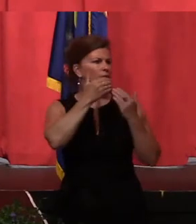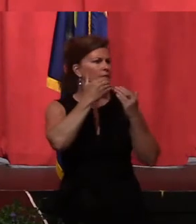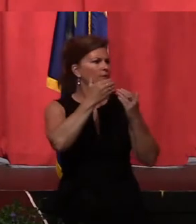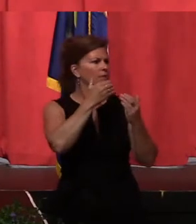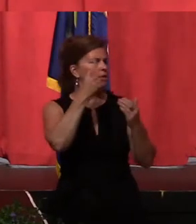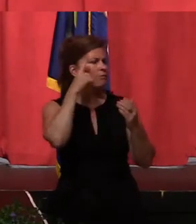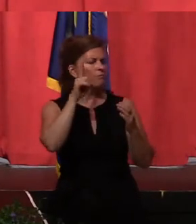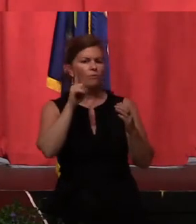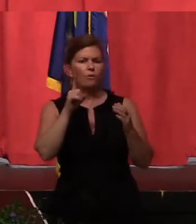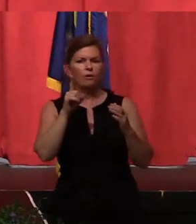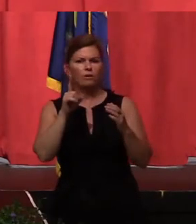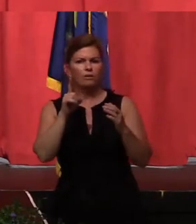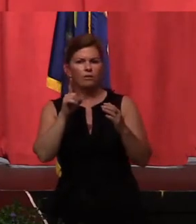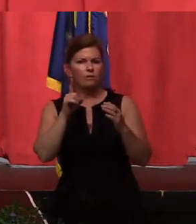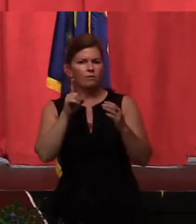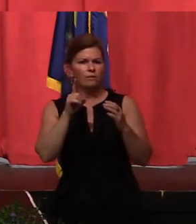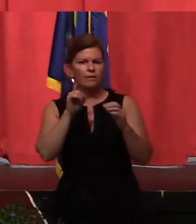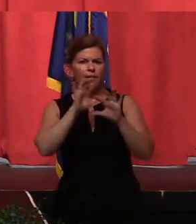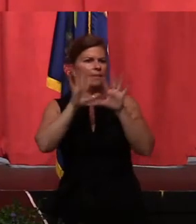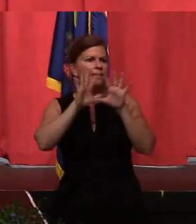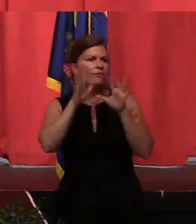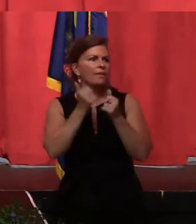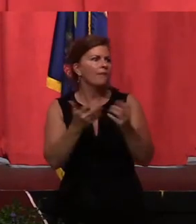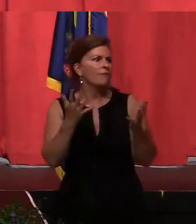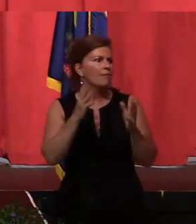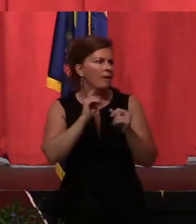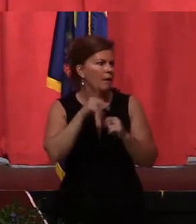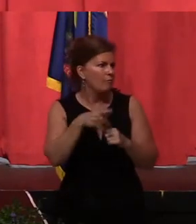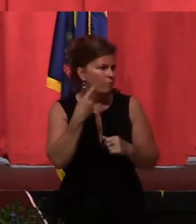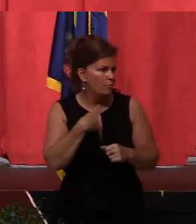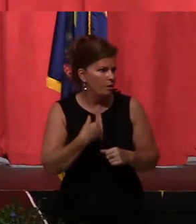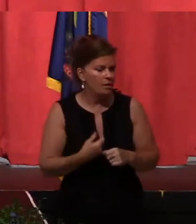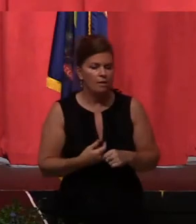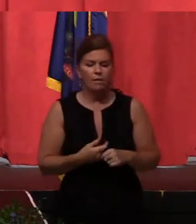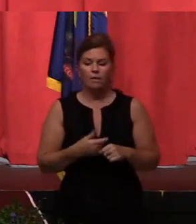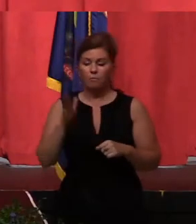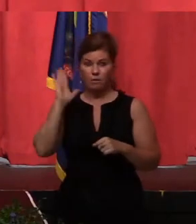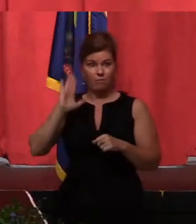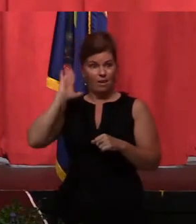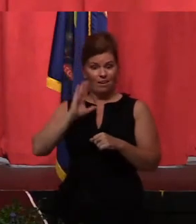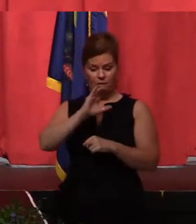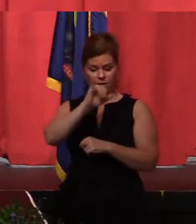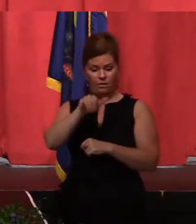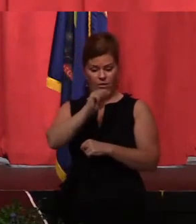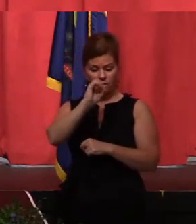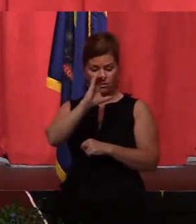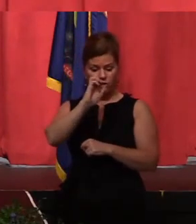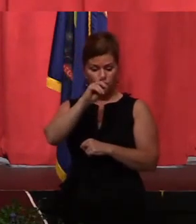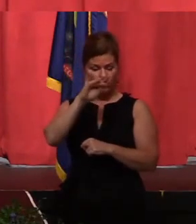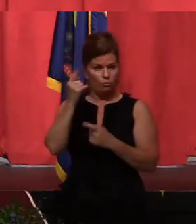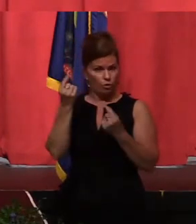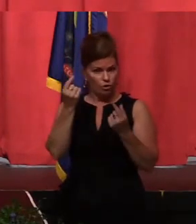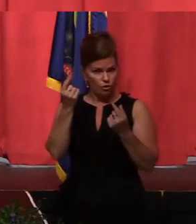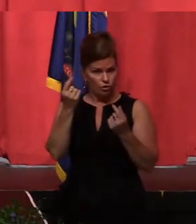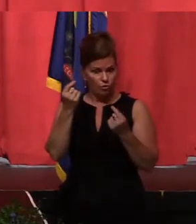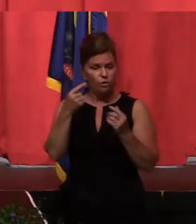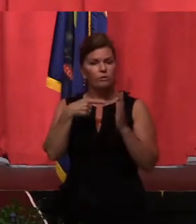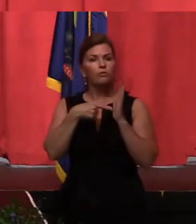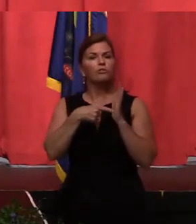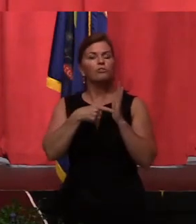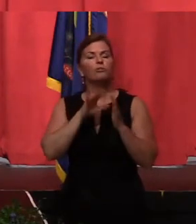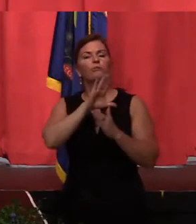few lines that she wrote me. What Jackie Gehagan did was to show in her own